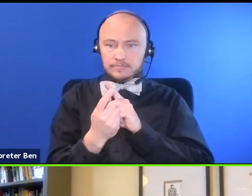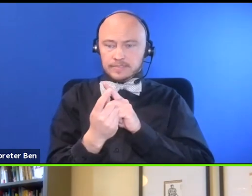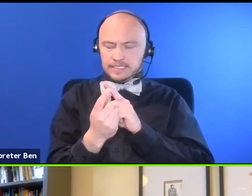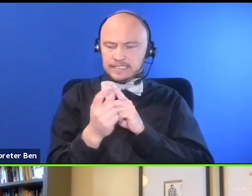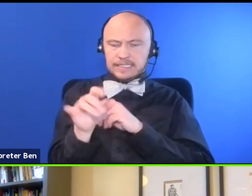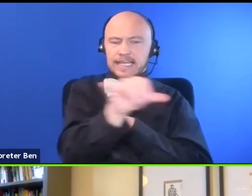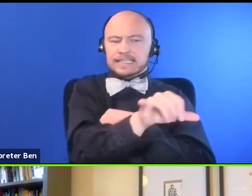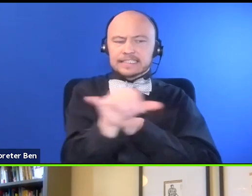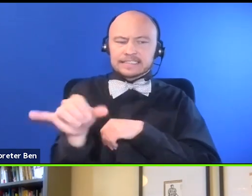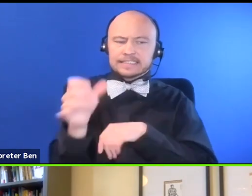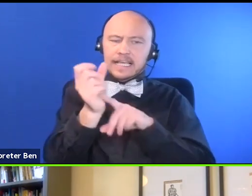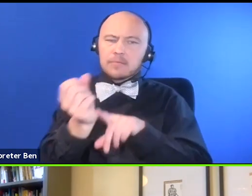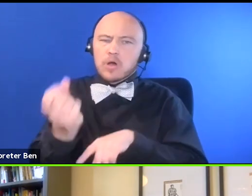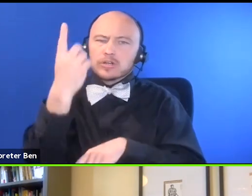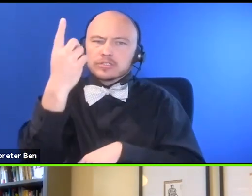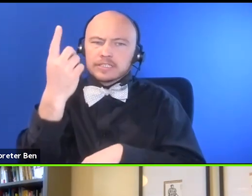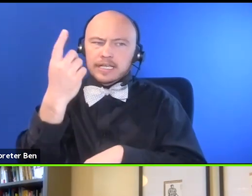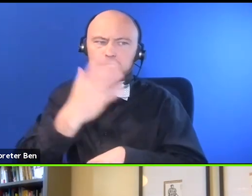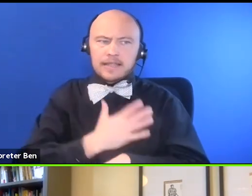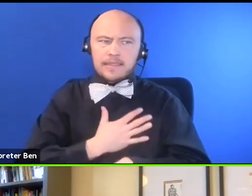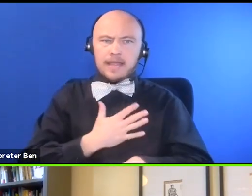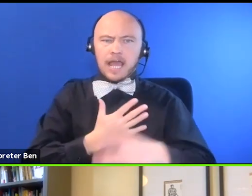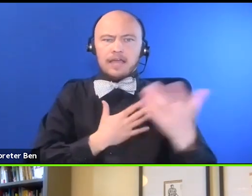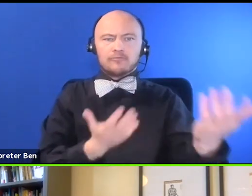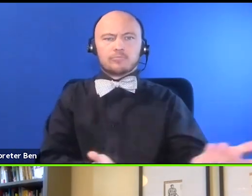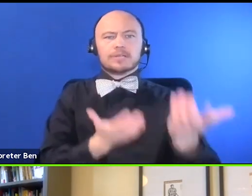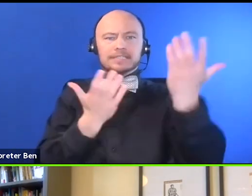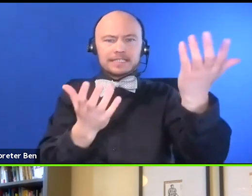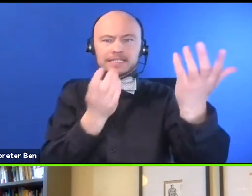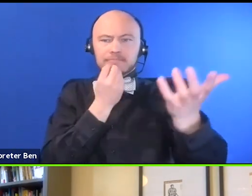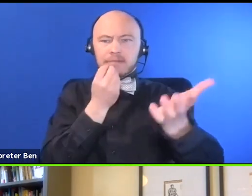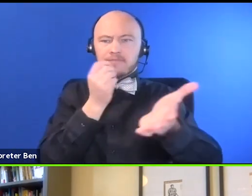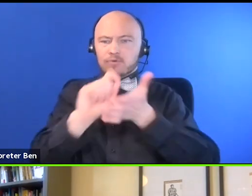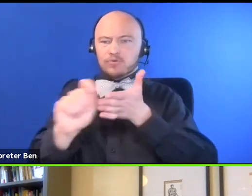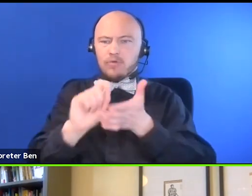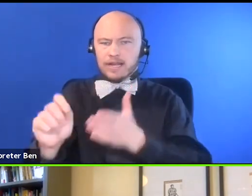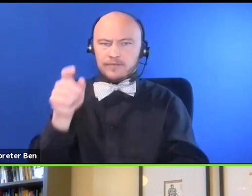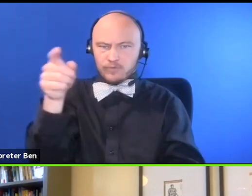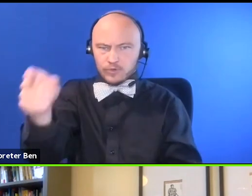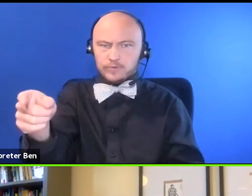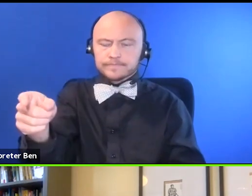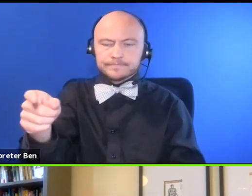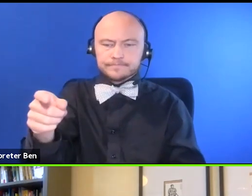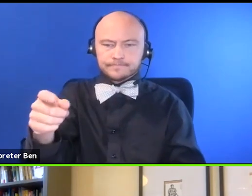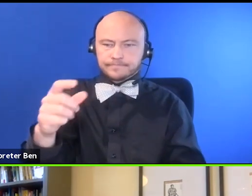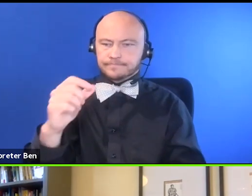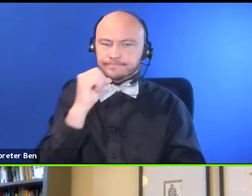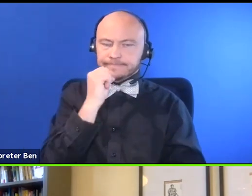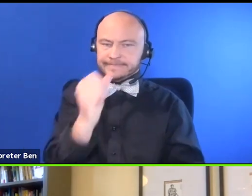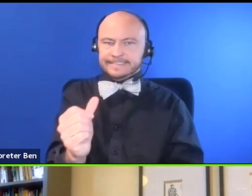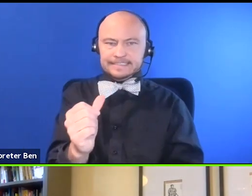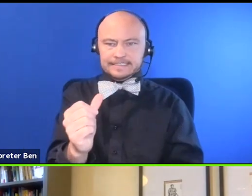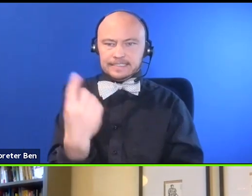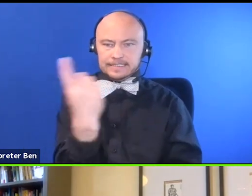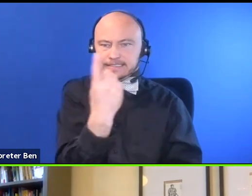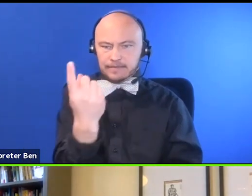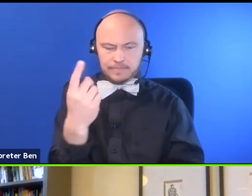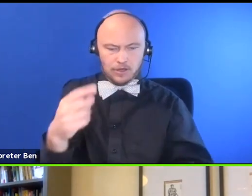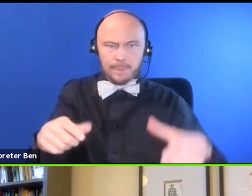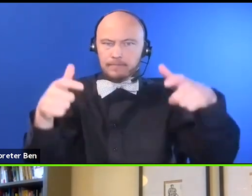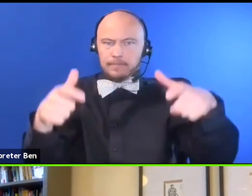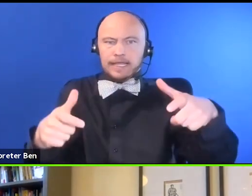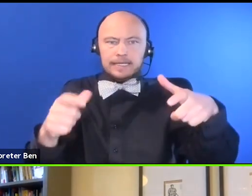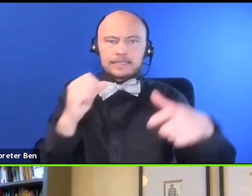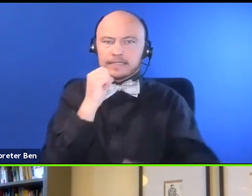same plane that I've presented my food writing to you, you know. Mm-hmm. Which is not just something on a plate,